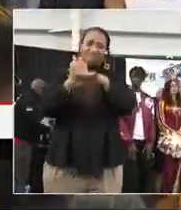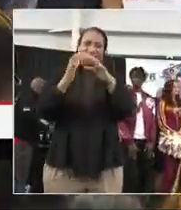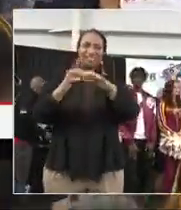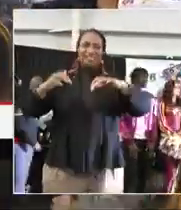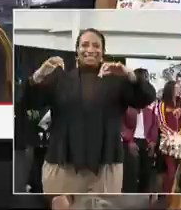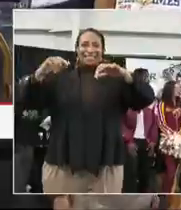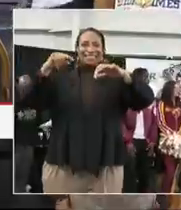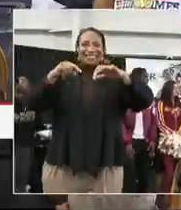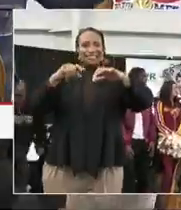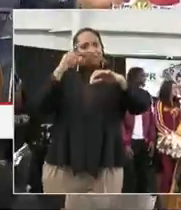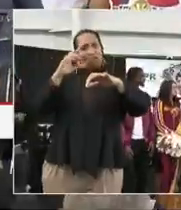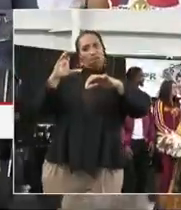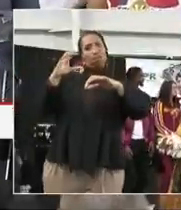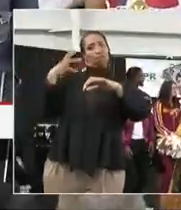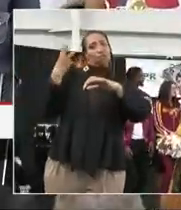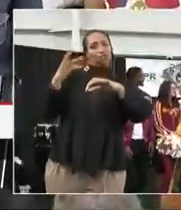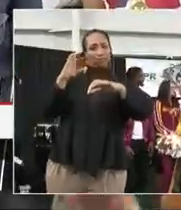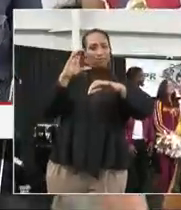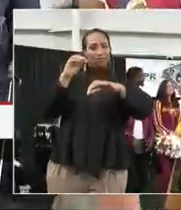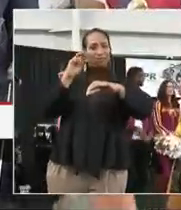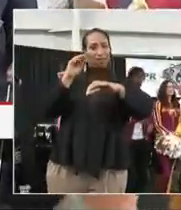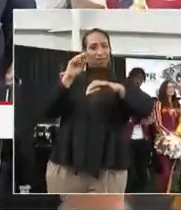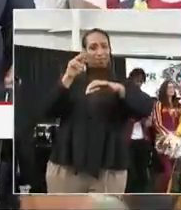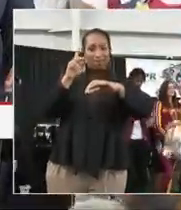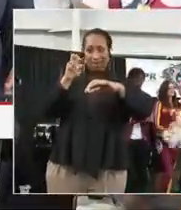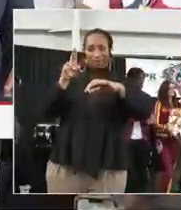add 5,000 units of housing.